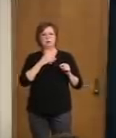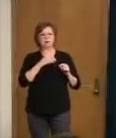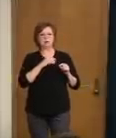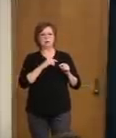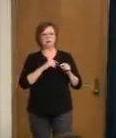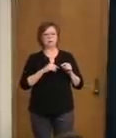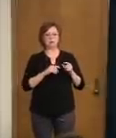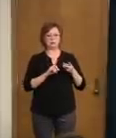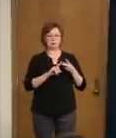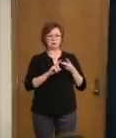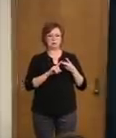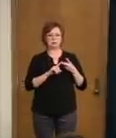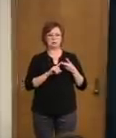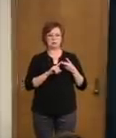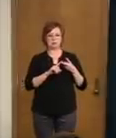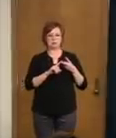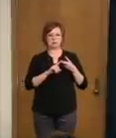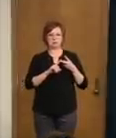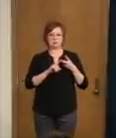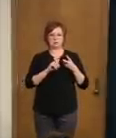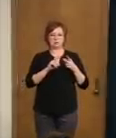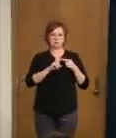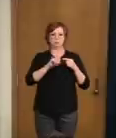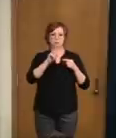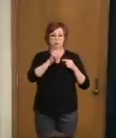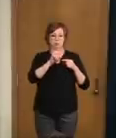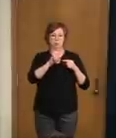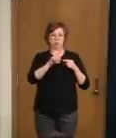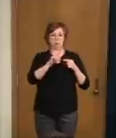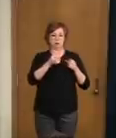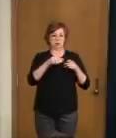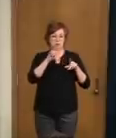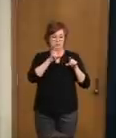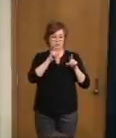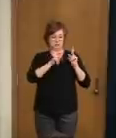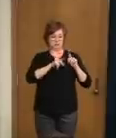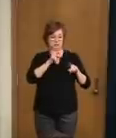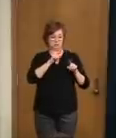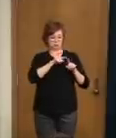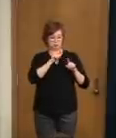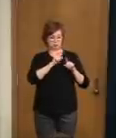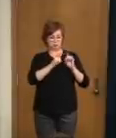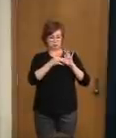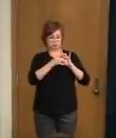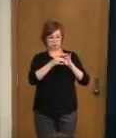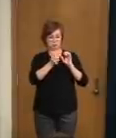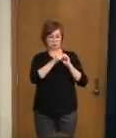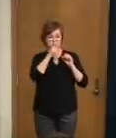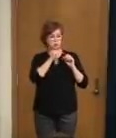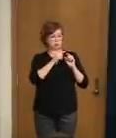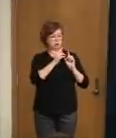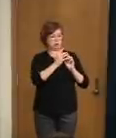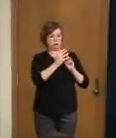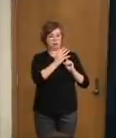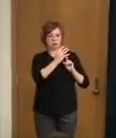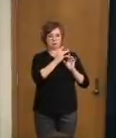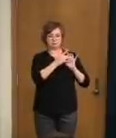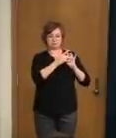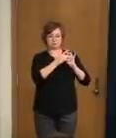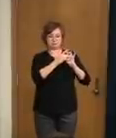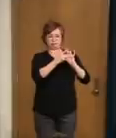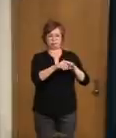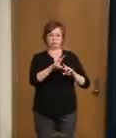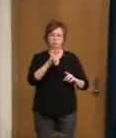1 to 35. For all contacts is 1 to 75. It has been as high as 200 in the past. So obviously this means that we're not